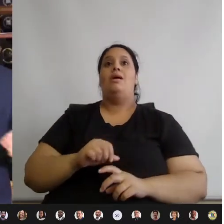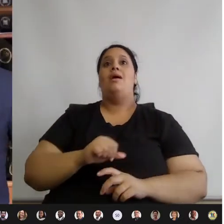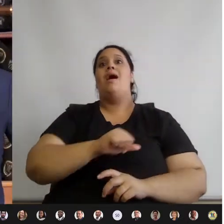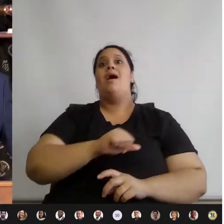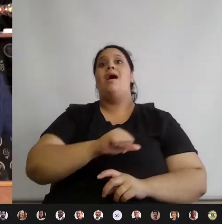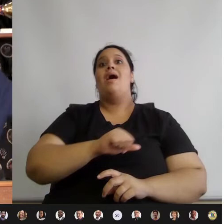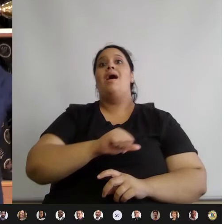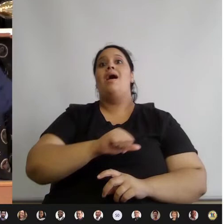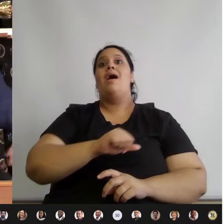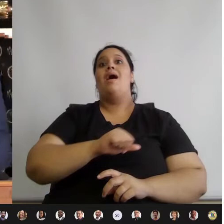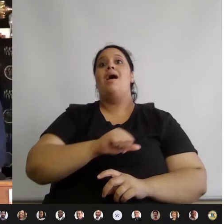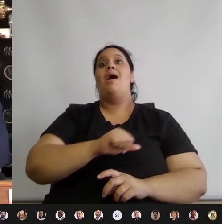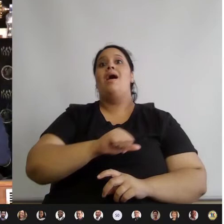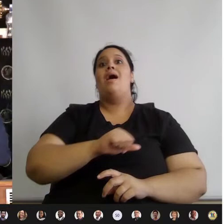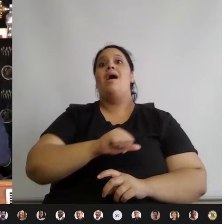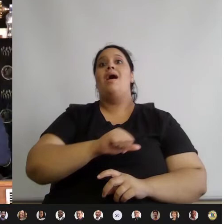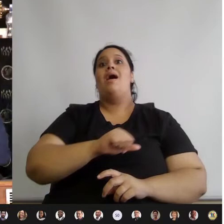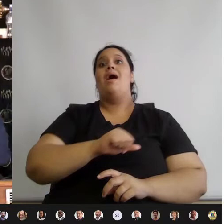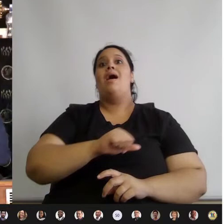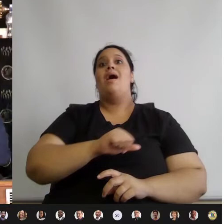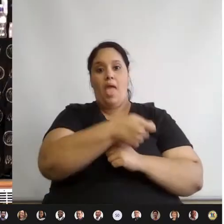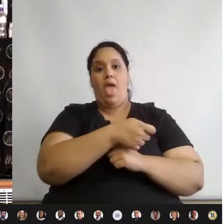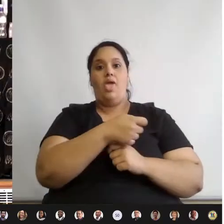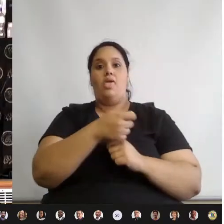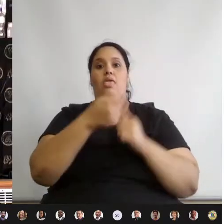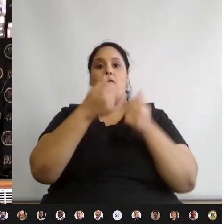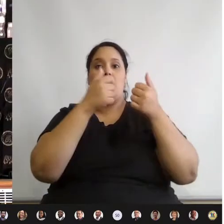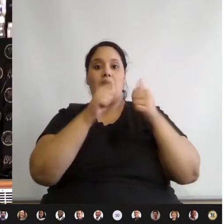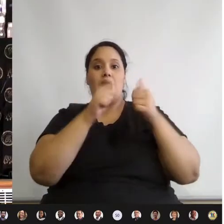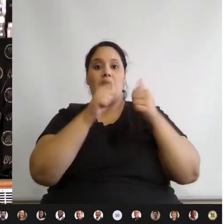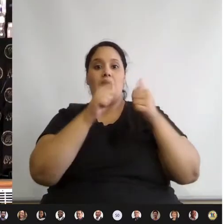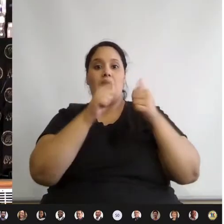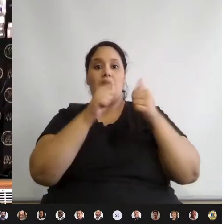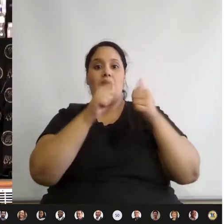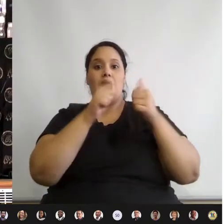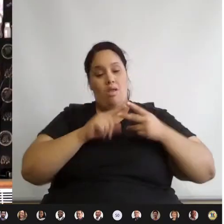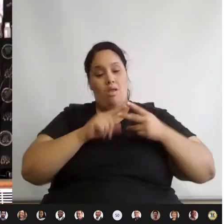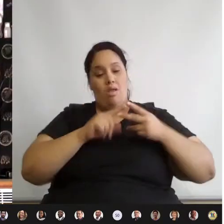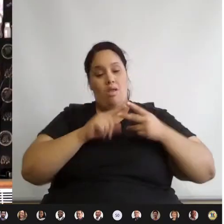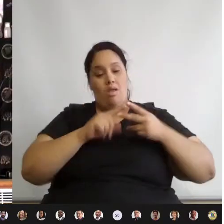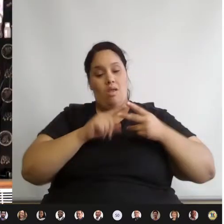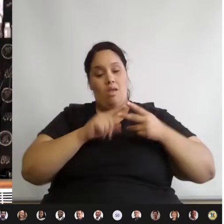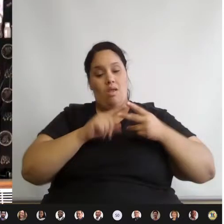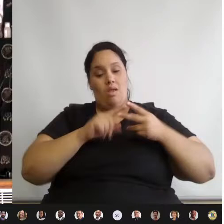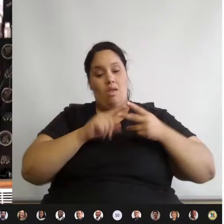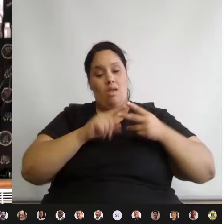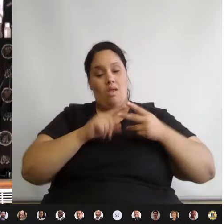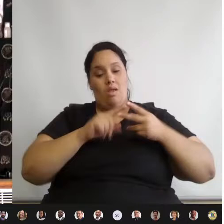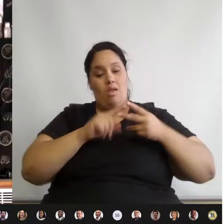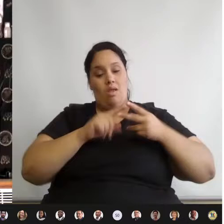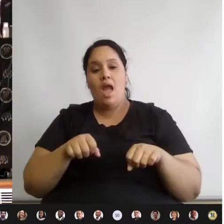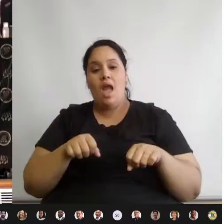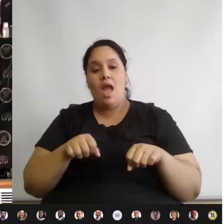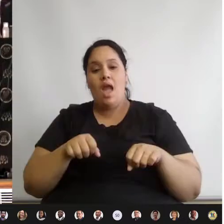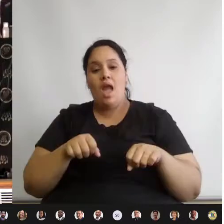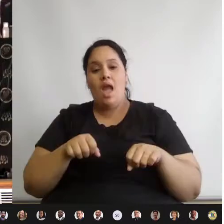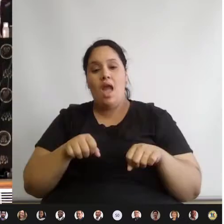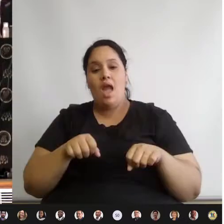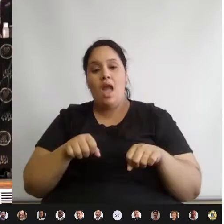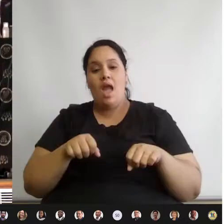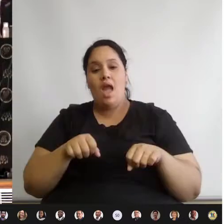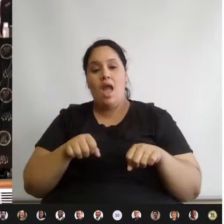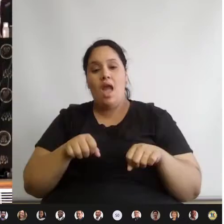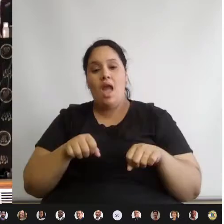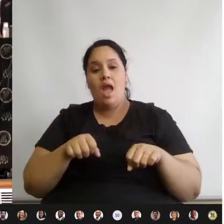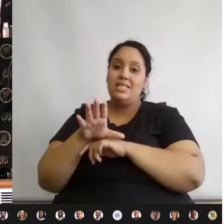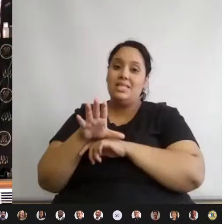the region went to pay that electricity account just to keep him enabled to farm, and then the very same ANC, the very